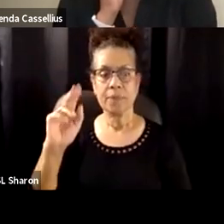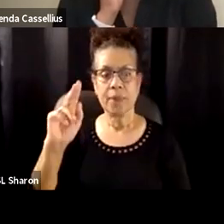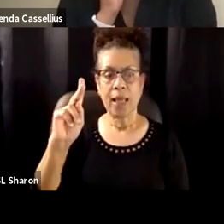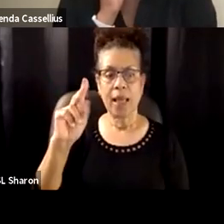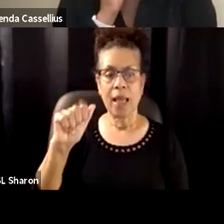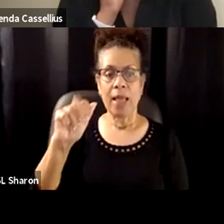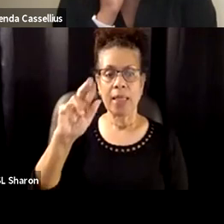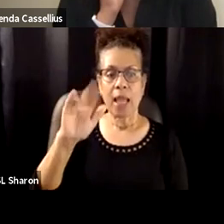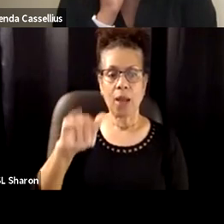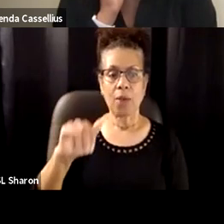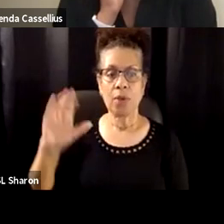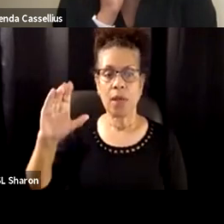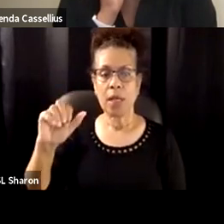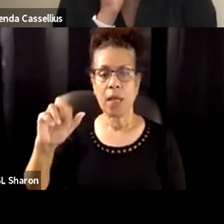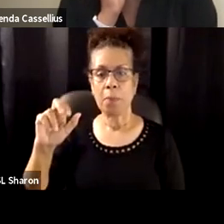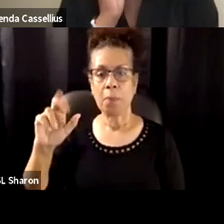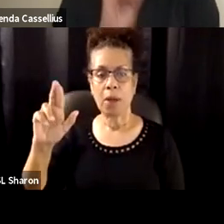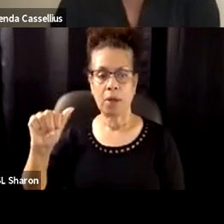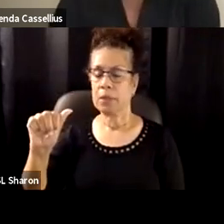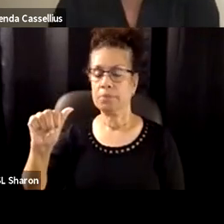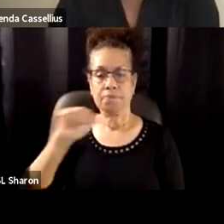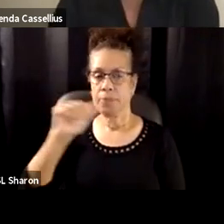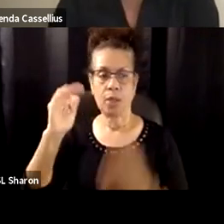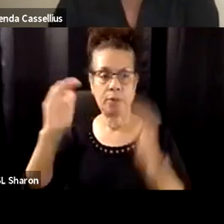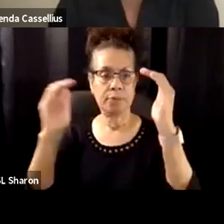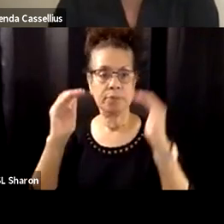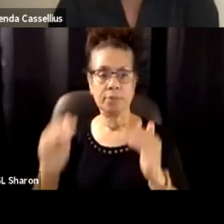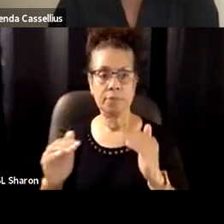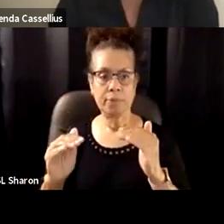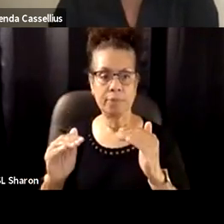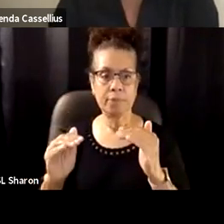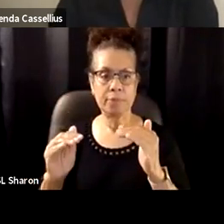into the meeting so our next speaker will be maria mejia